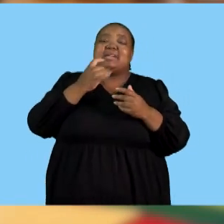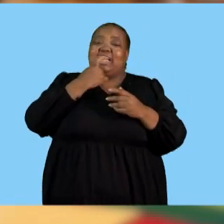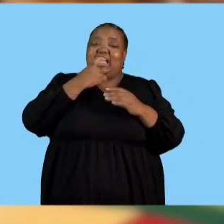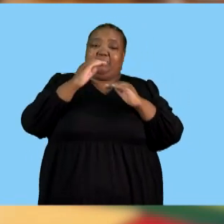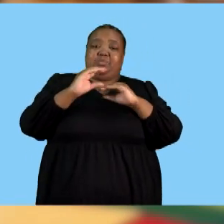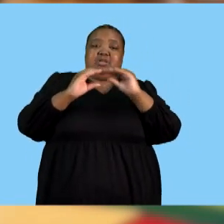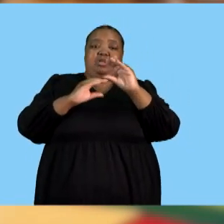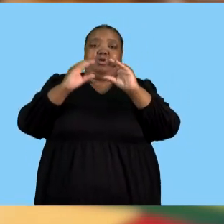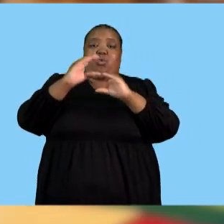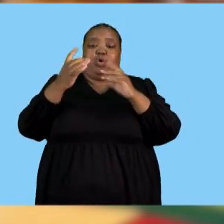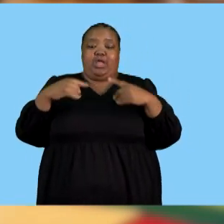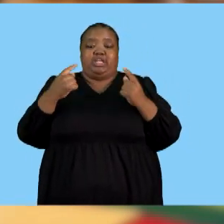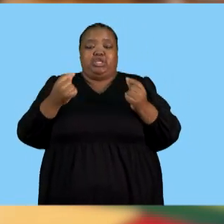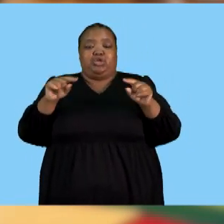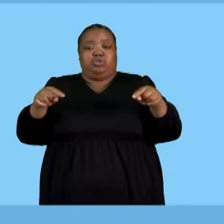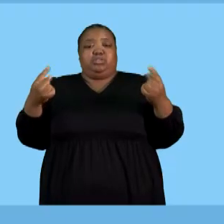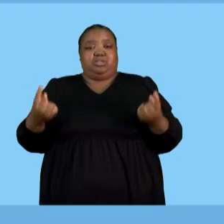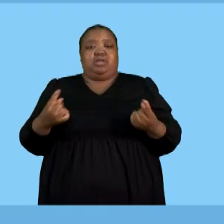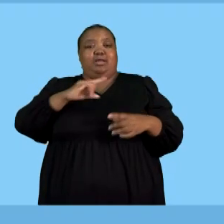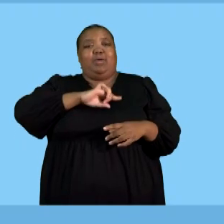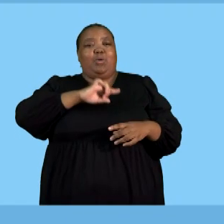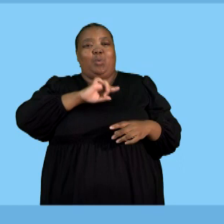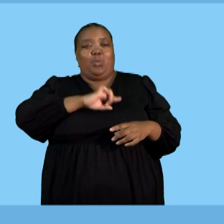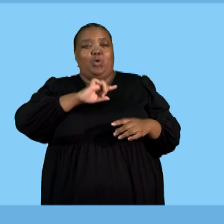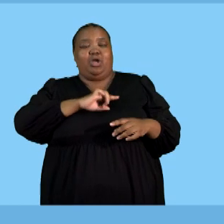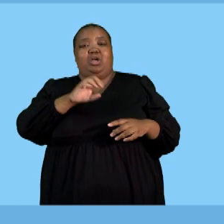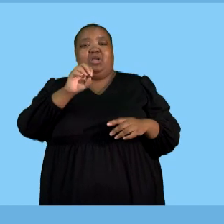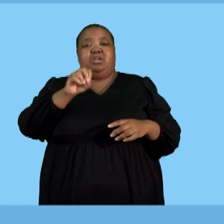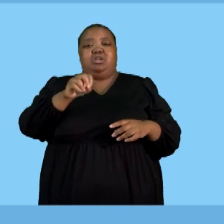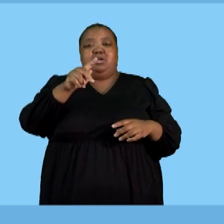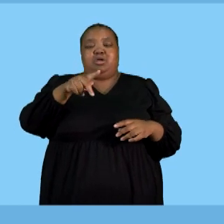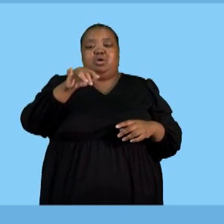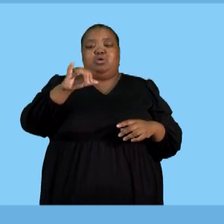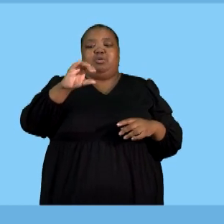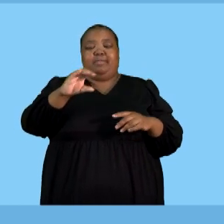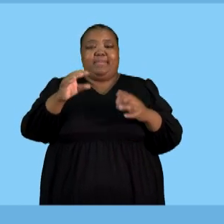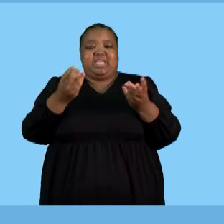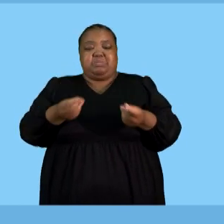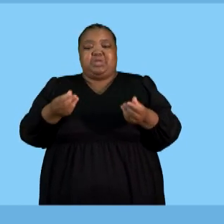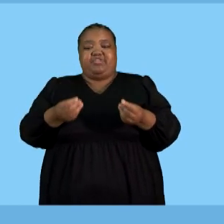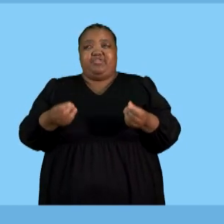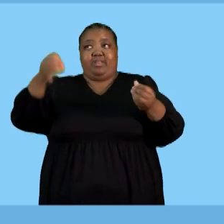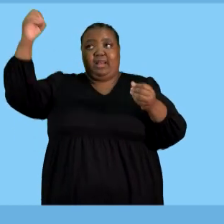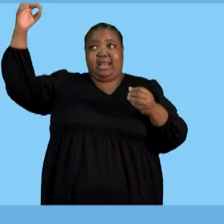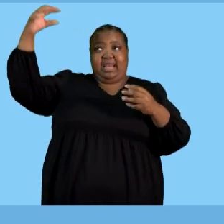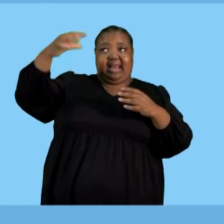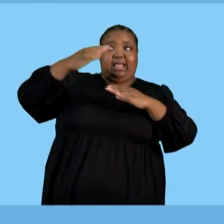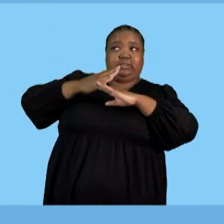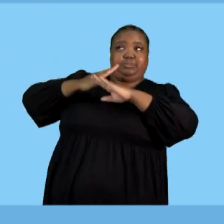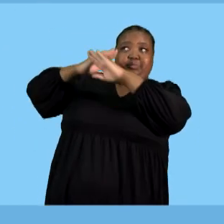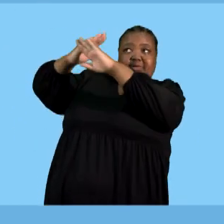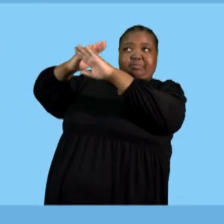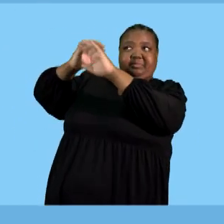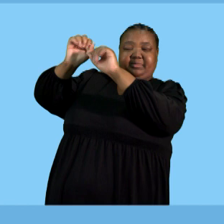wall, we cannot be able to do that. And why? Because it's an opaque material, it doesn't allow any light to pass